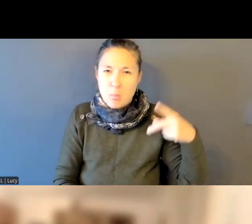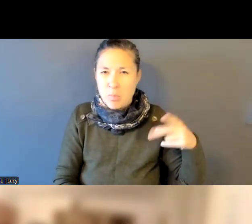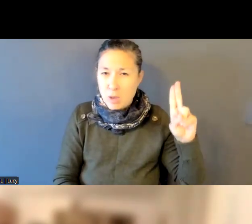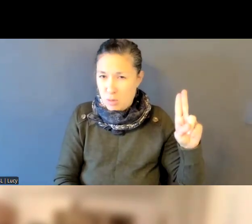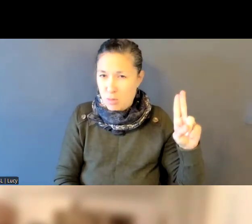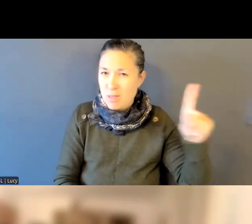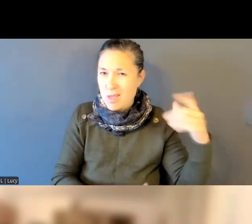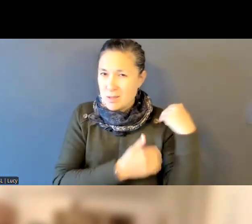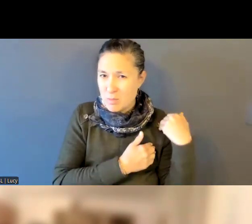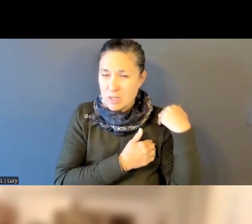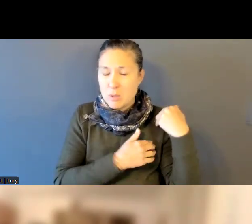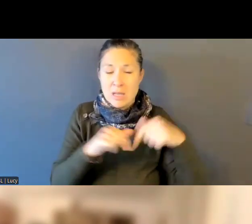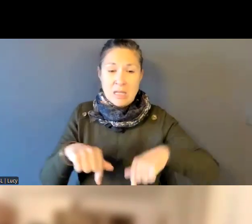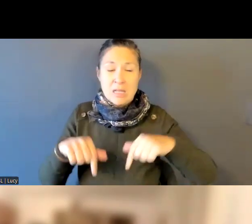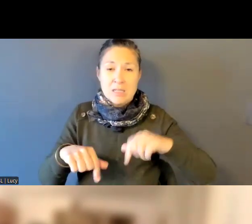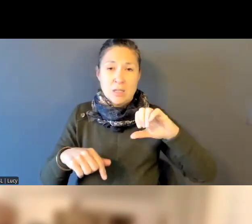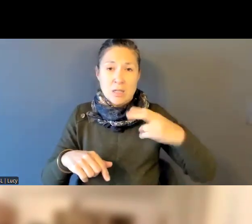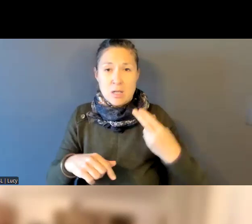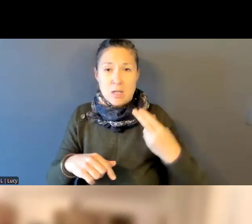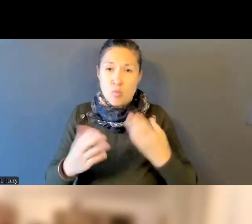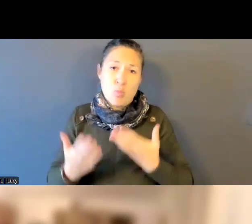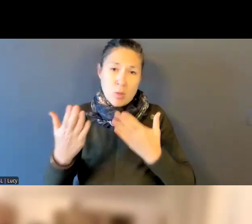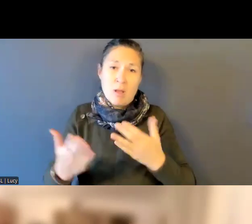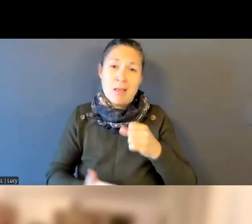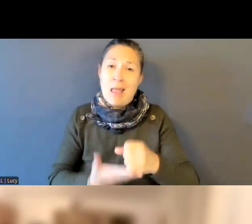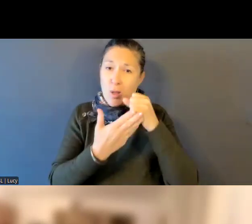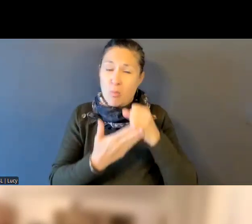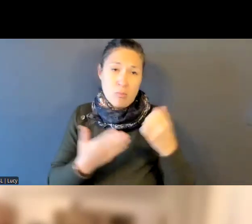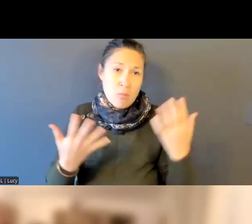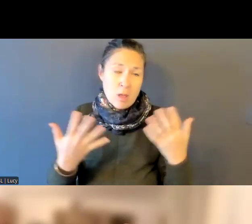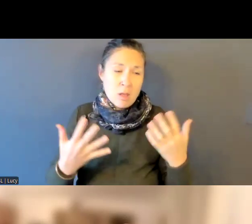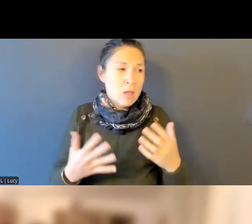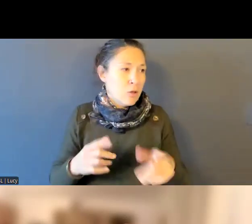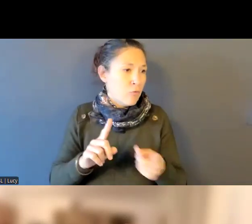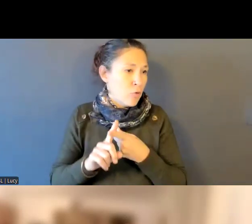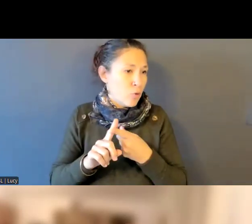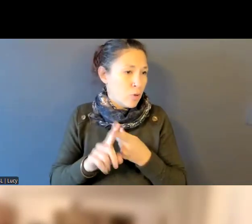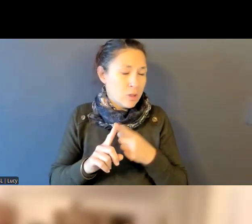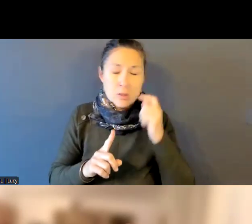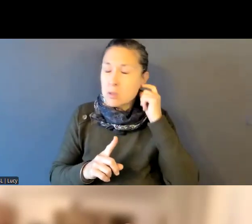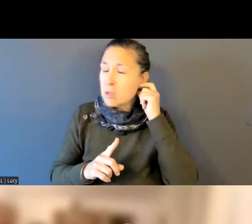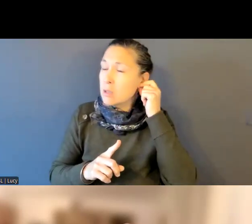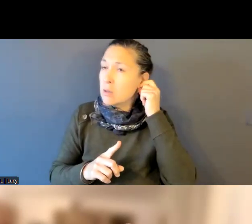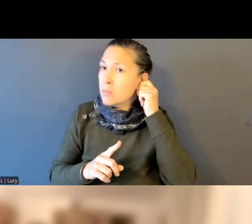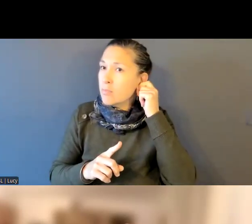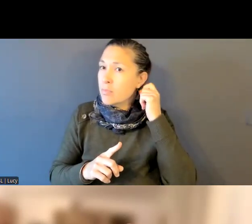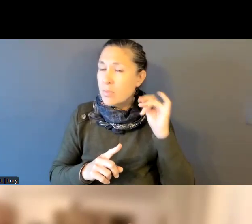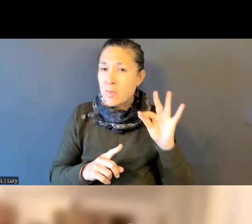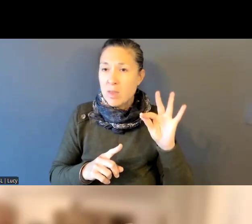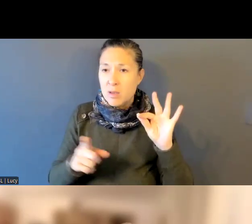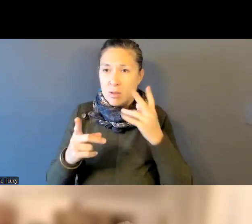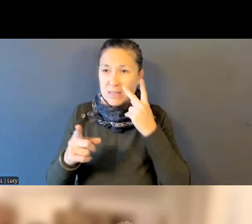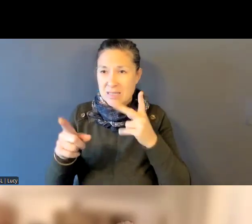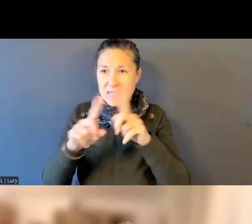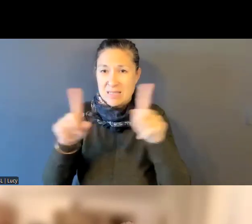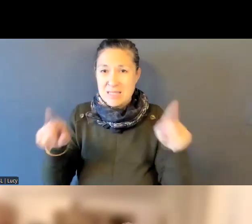clearinghouse proposal could help with that in a number of ways. First of all, by assigning, it's currently on the screen, you